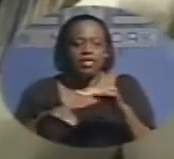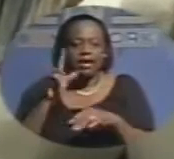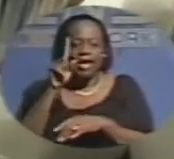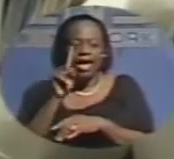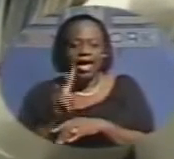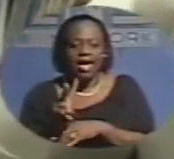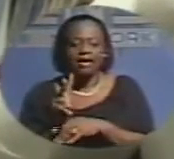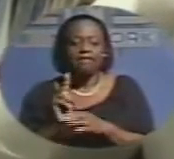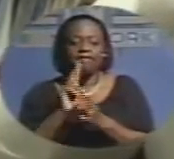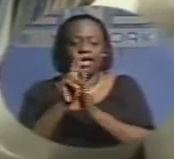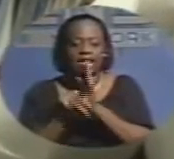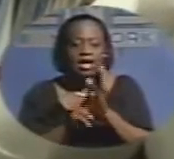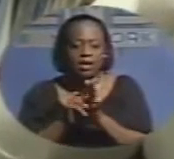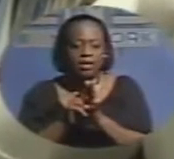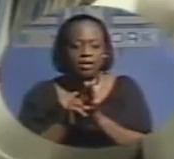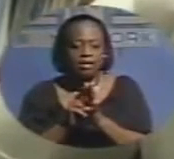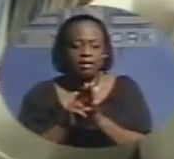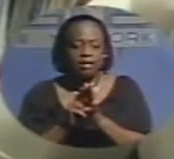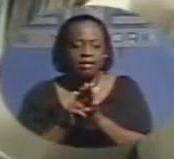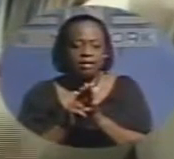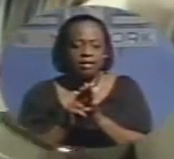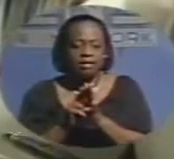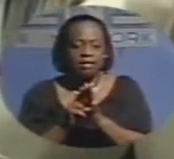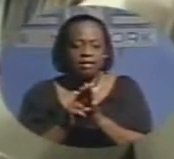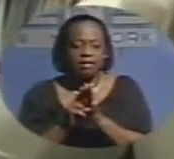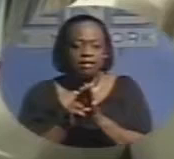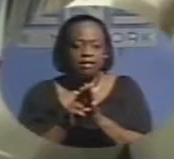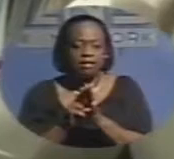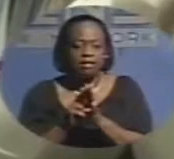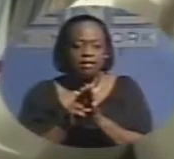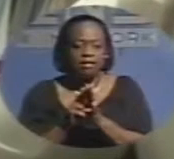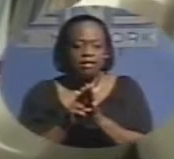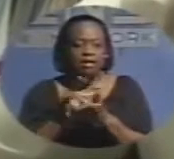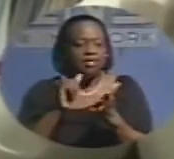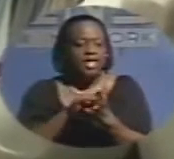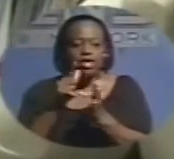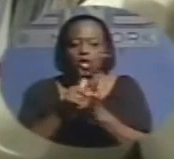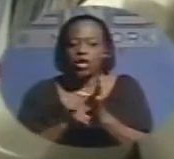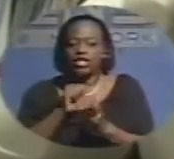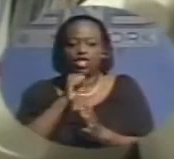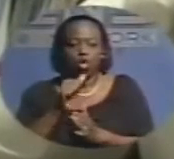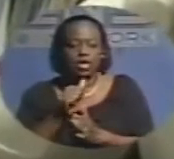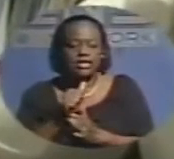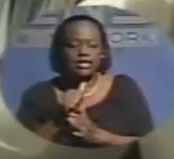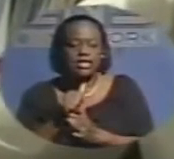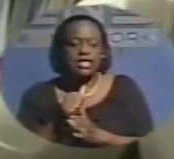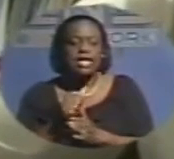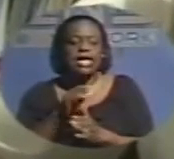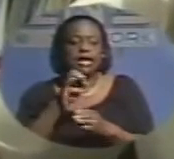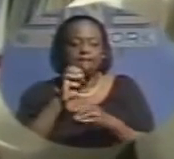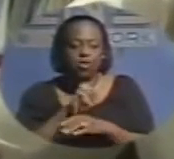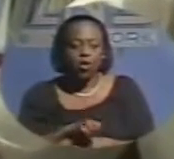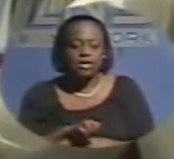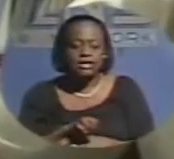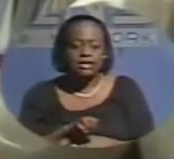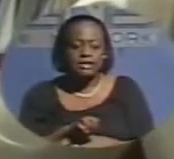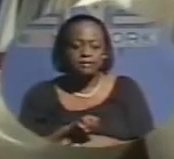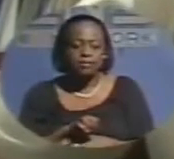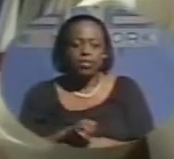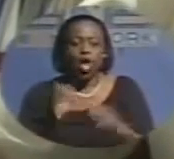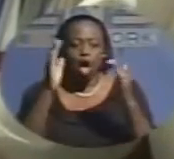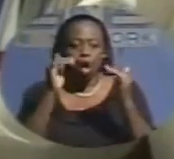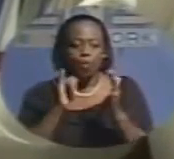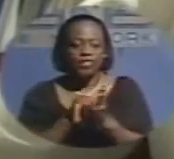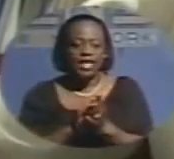do what they have to do and get them. But that law has not even been enforced. And I hope this time that they would put